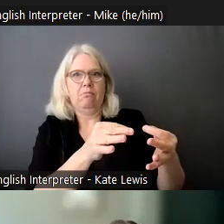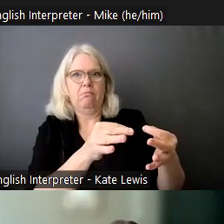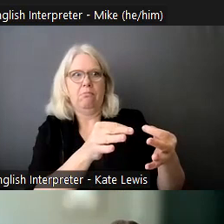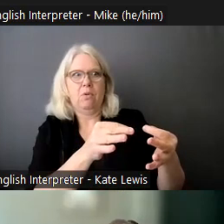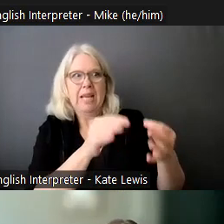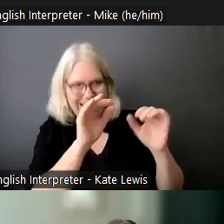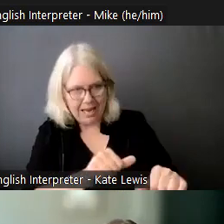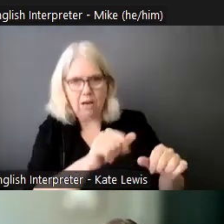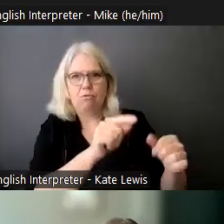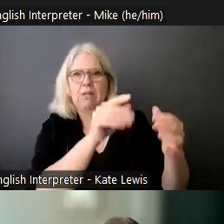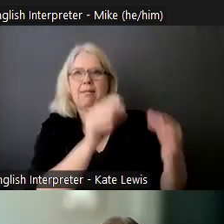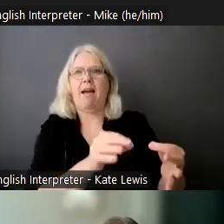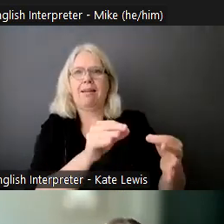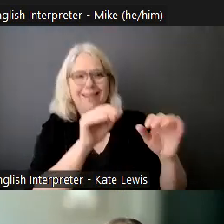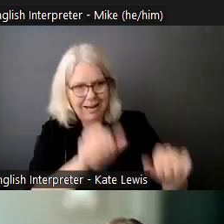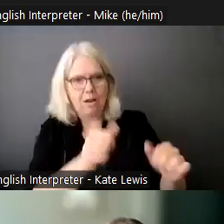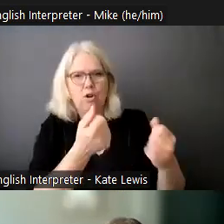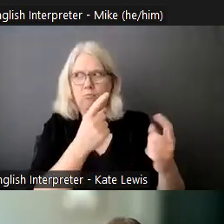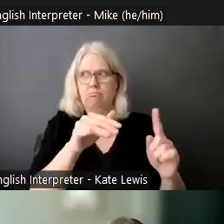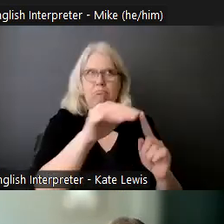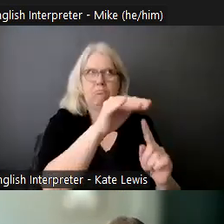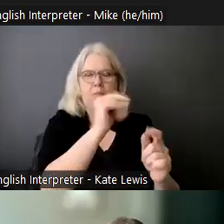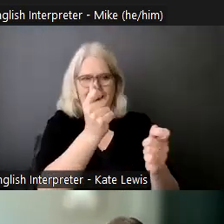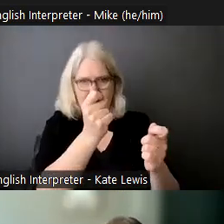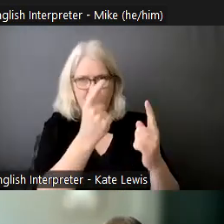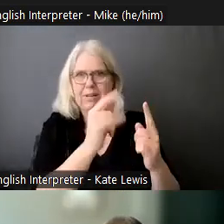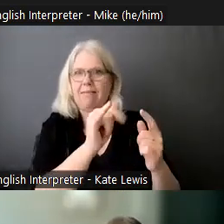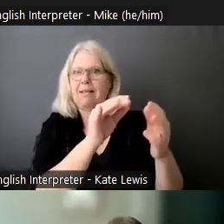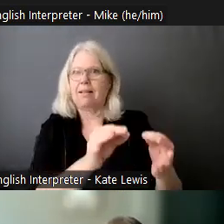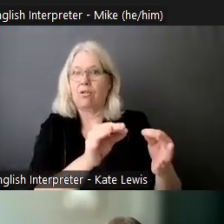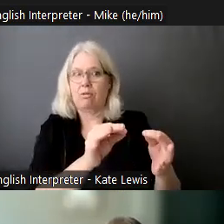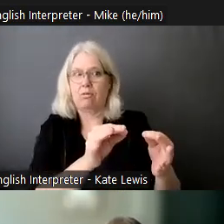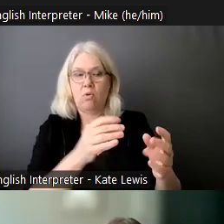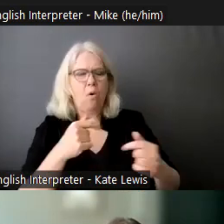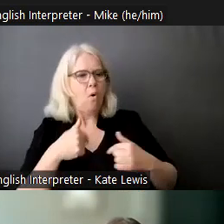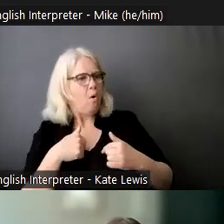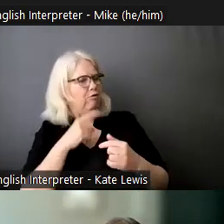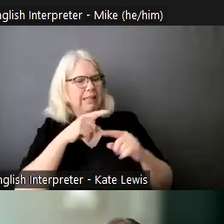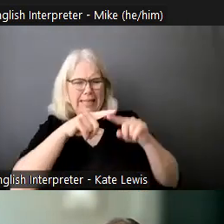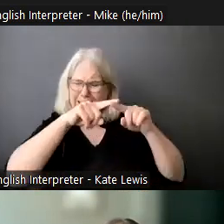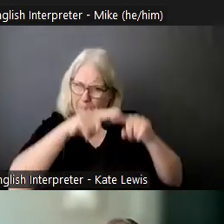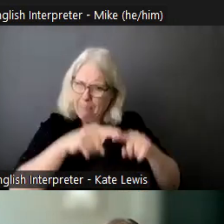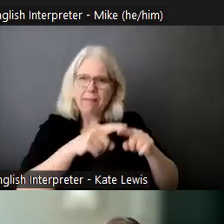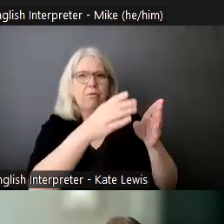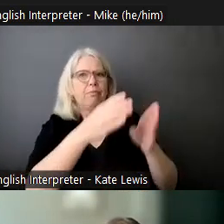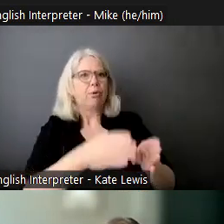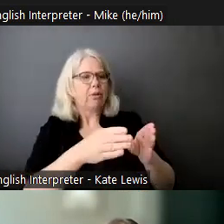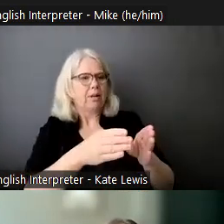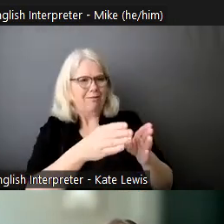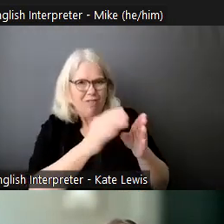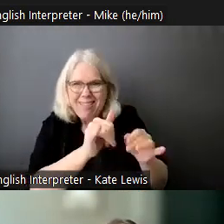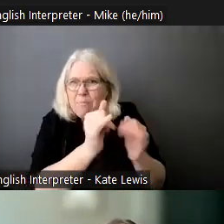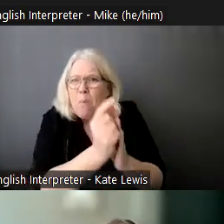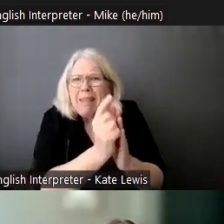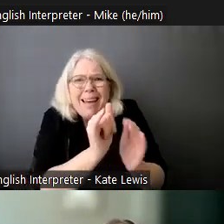very individualized. It's very specific to that person and the things that they are facing in that moment in